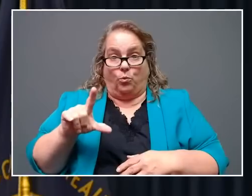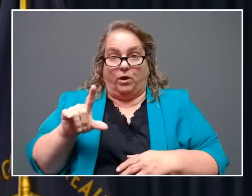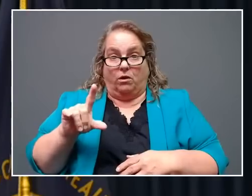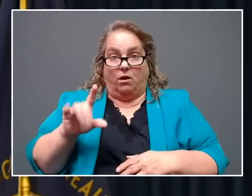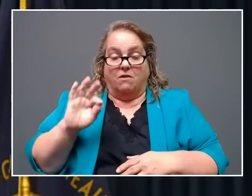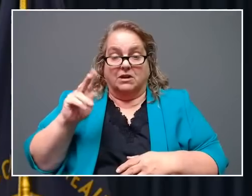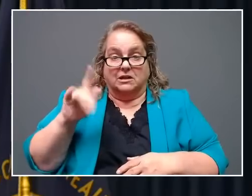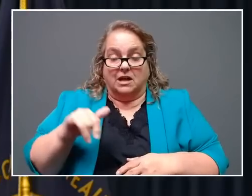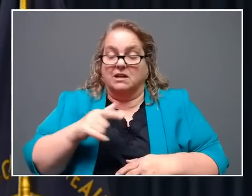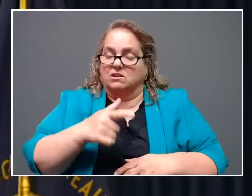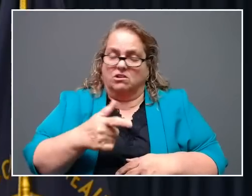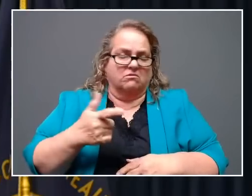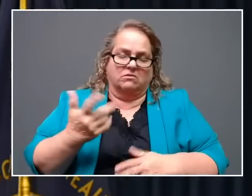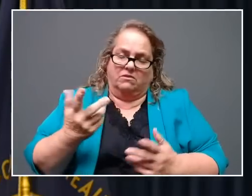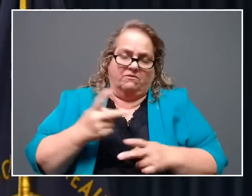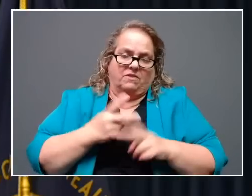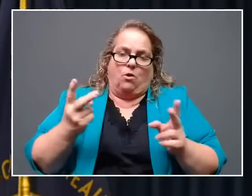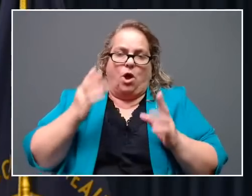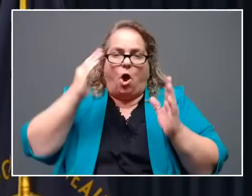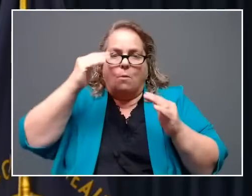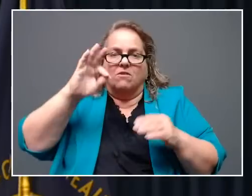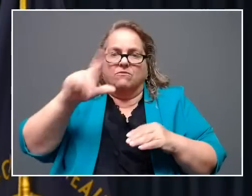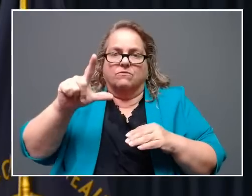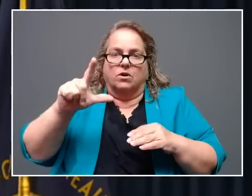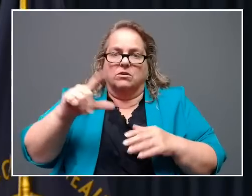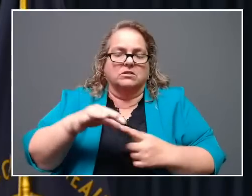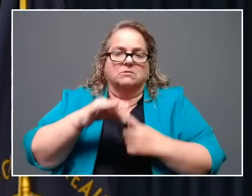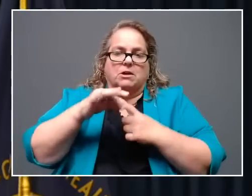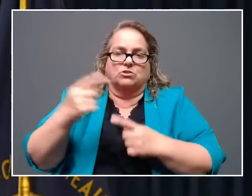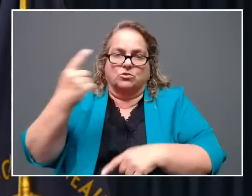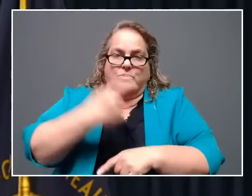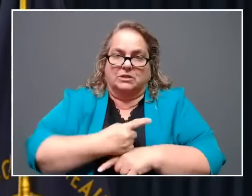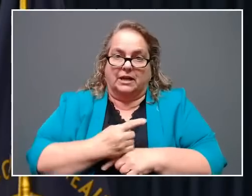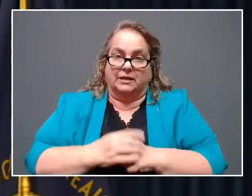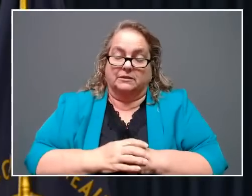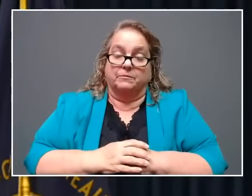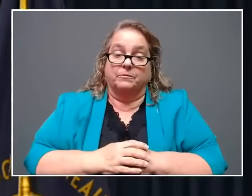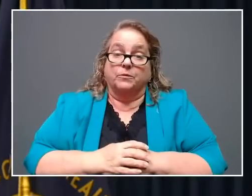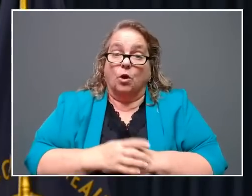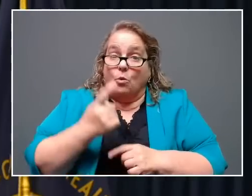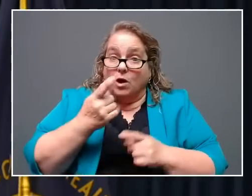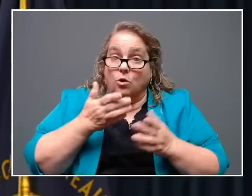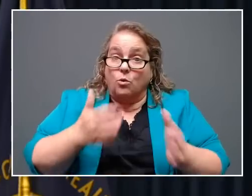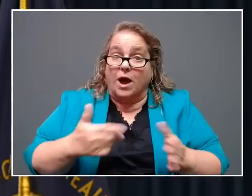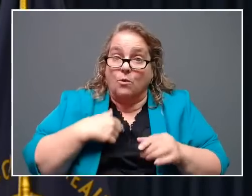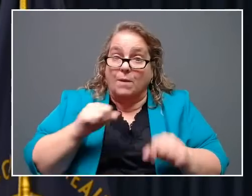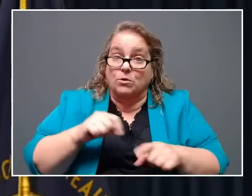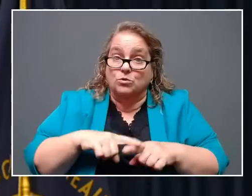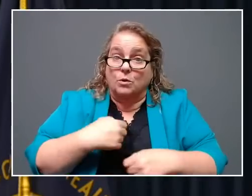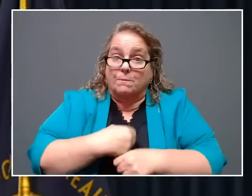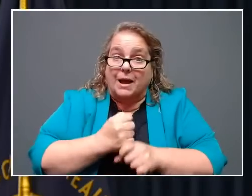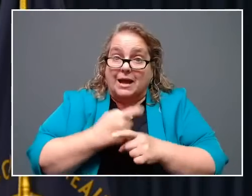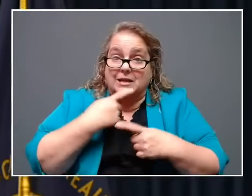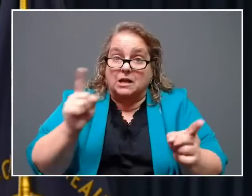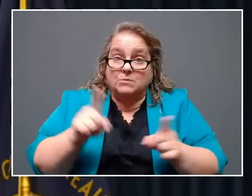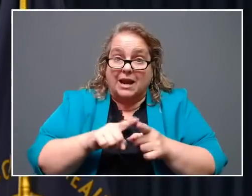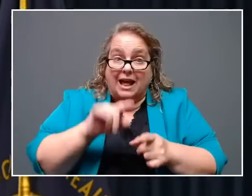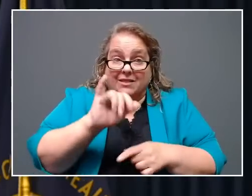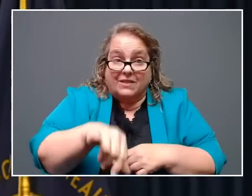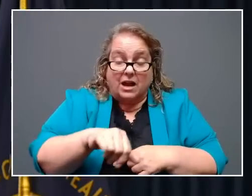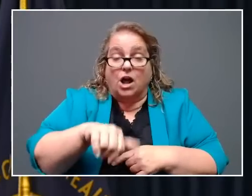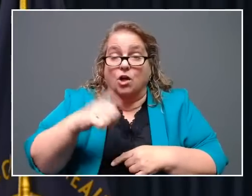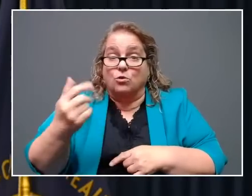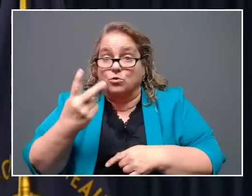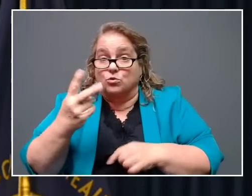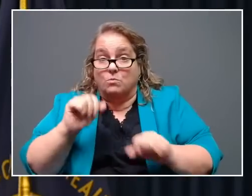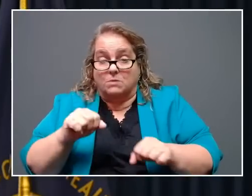special day. So one way that we are able to make announcements like this and the other two possible are investments,